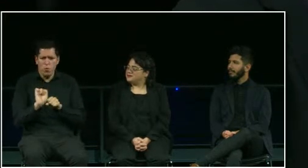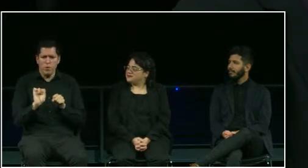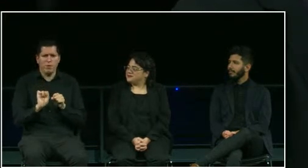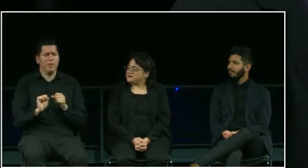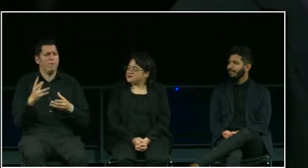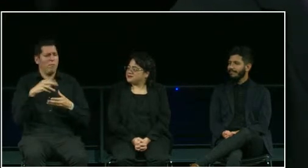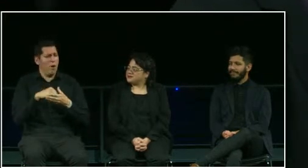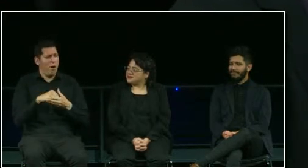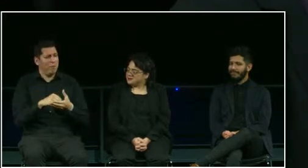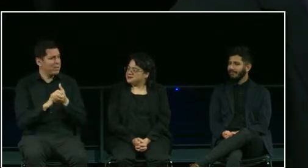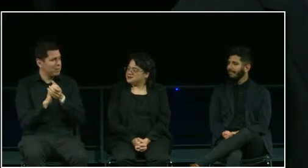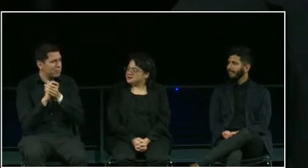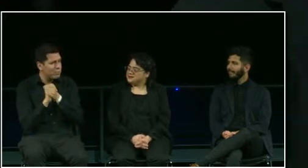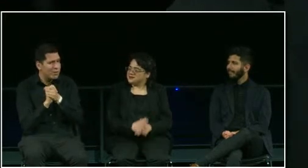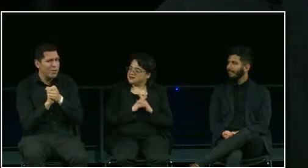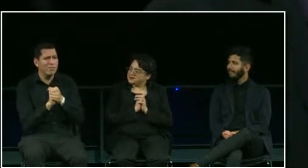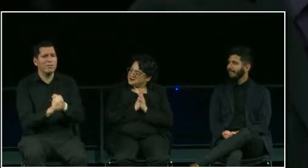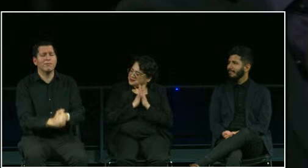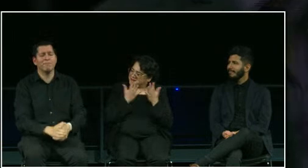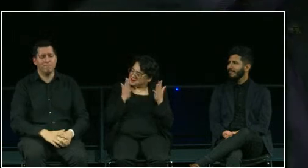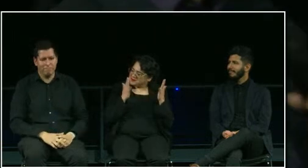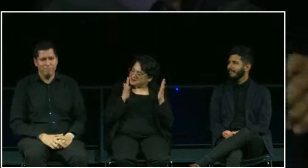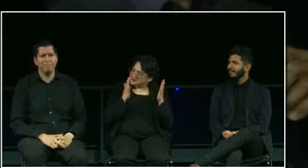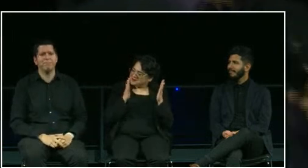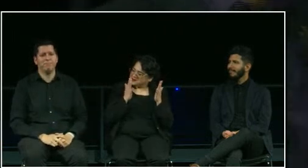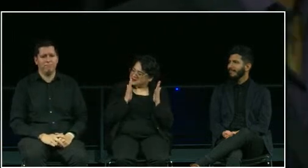and congratulations. Thank you.